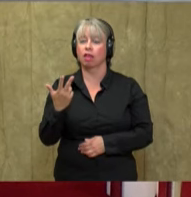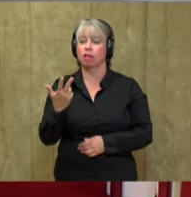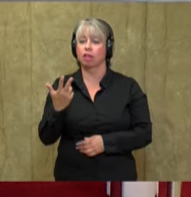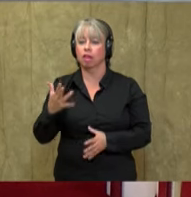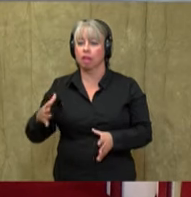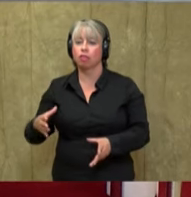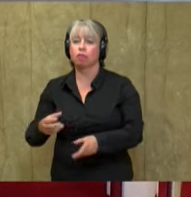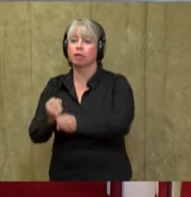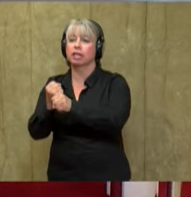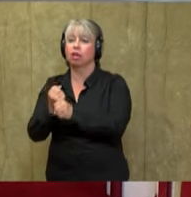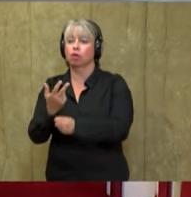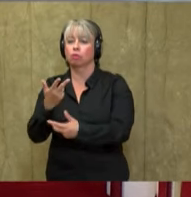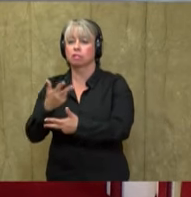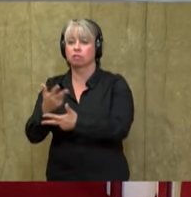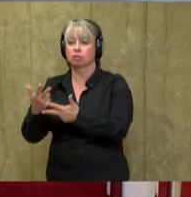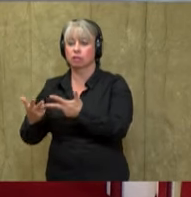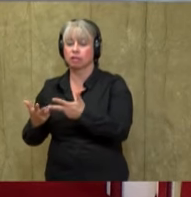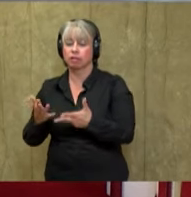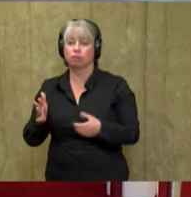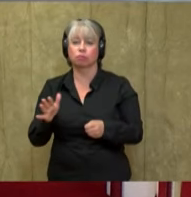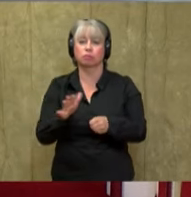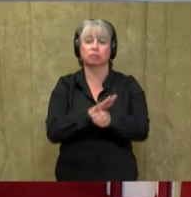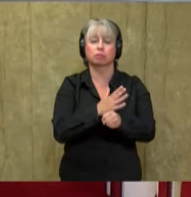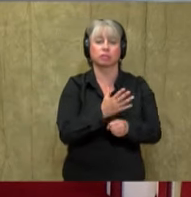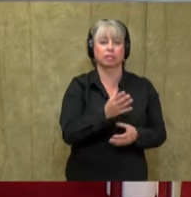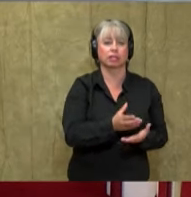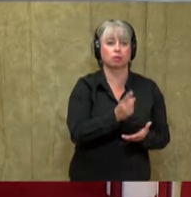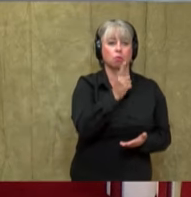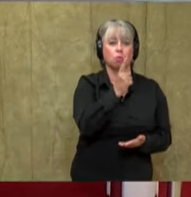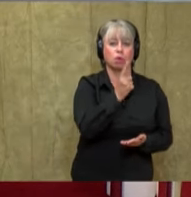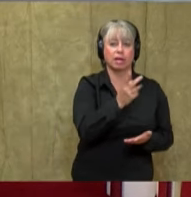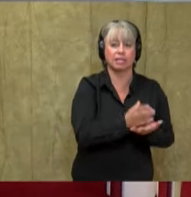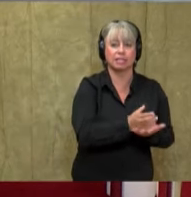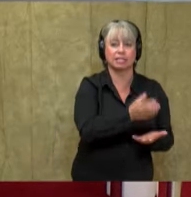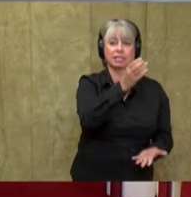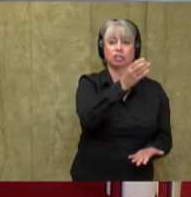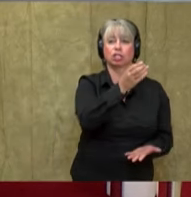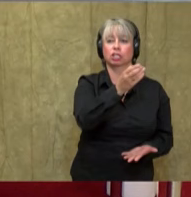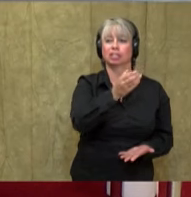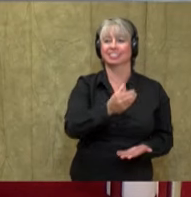Three cones will fill up this cylinder, okay?